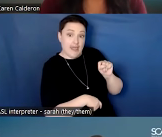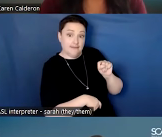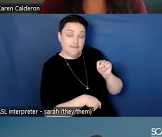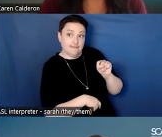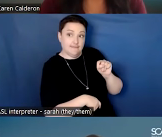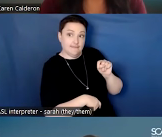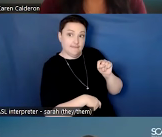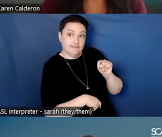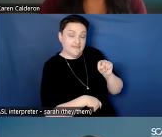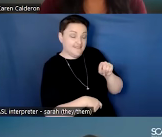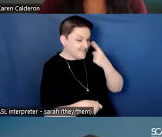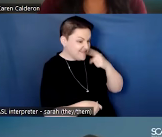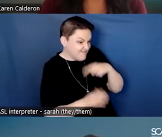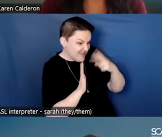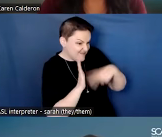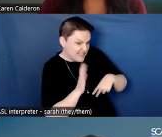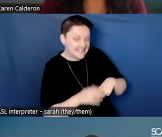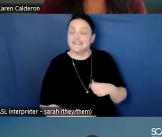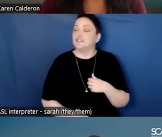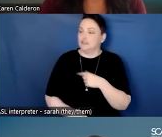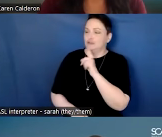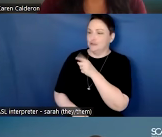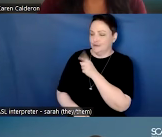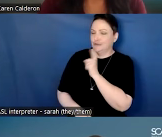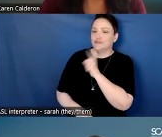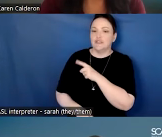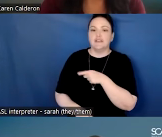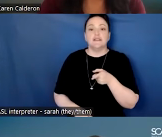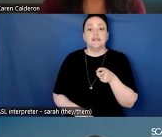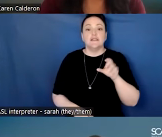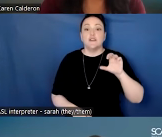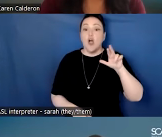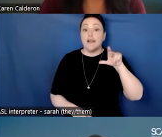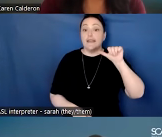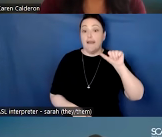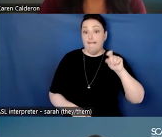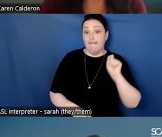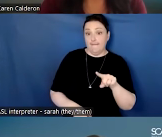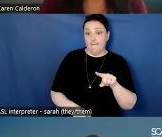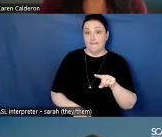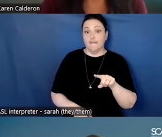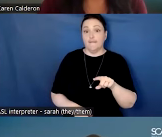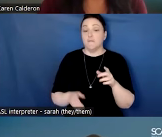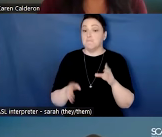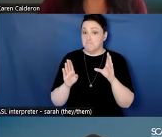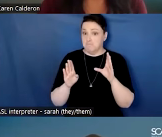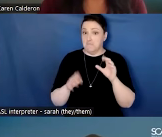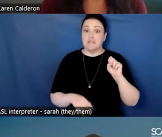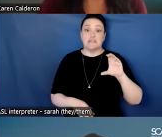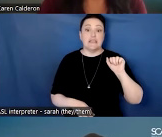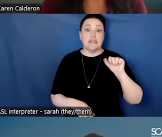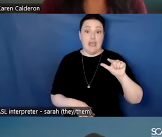Emily, can you read that? Yeah, sorry. We have a question from Claudia. It is noted that SCAG plans to be one-on-one with